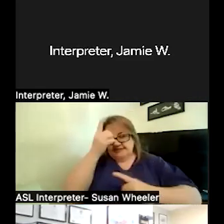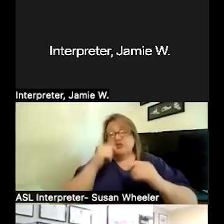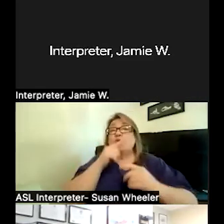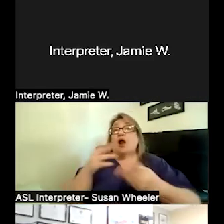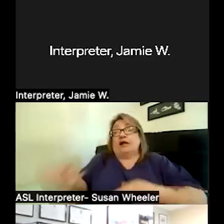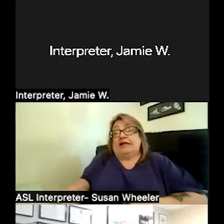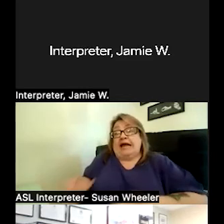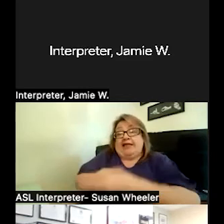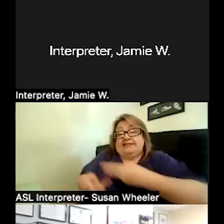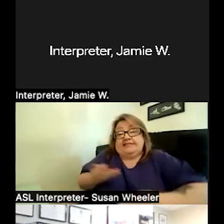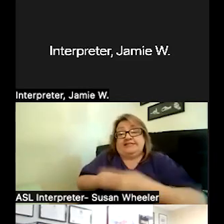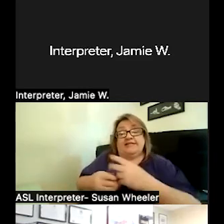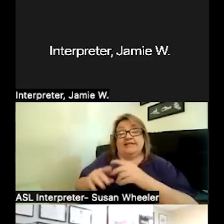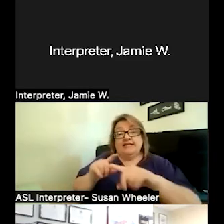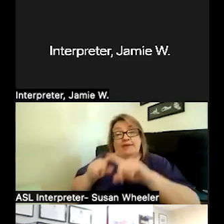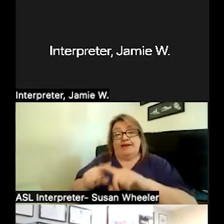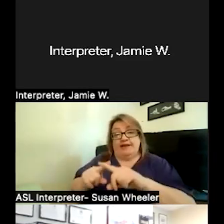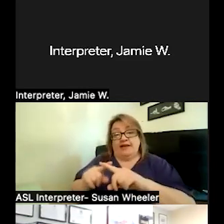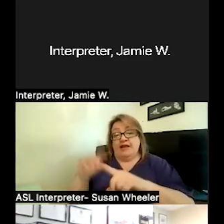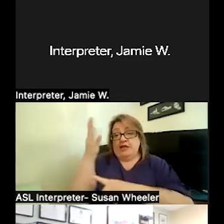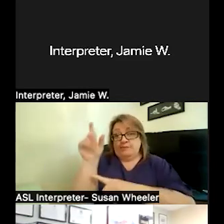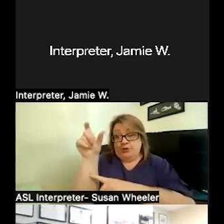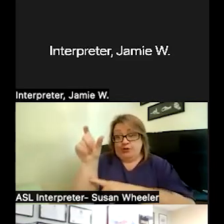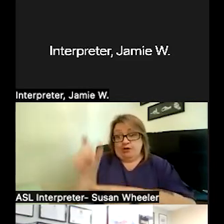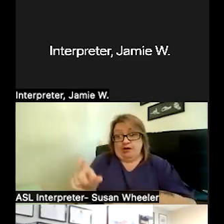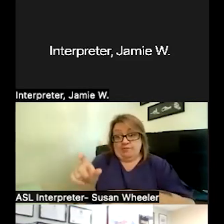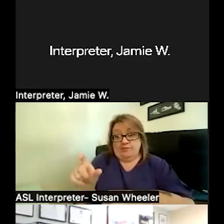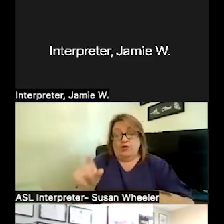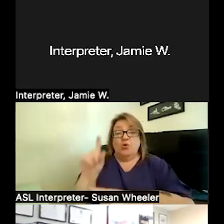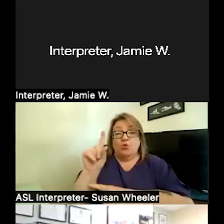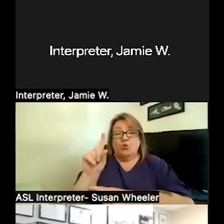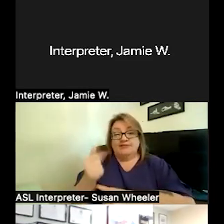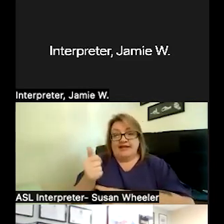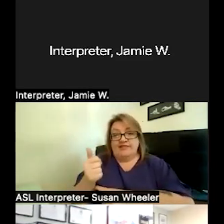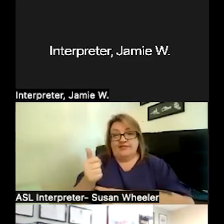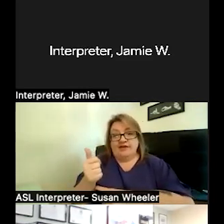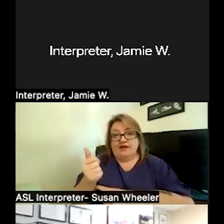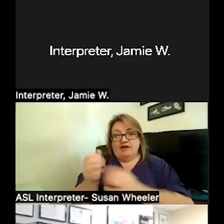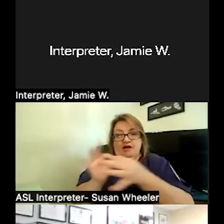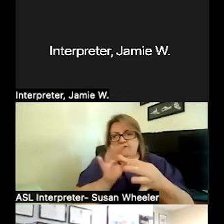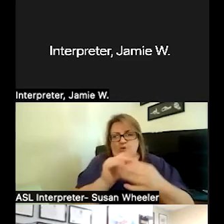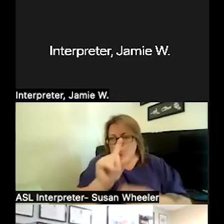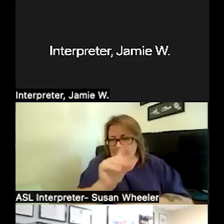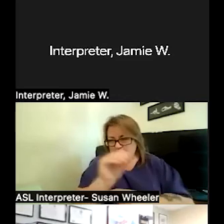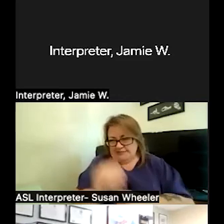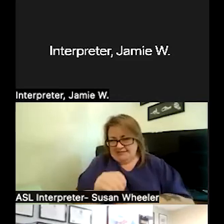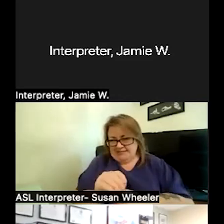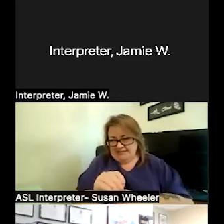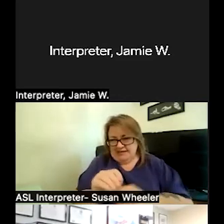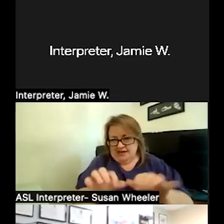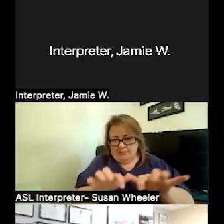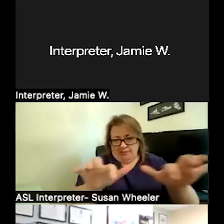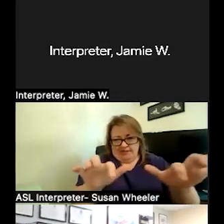only represents, in the blue column, 1/10 of 1% of the total population. However,